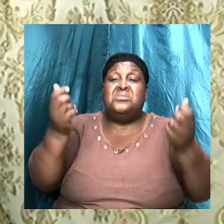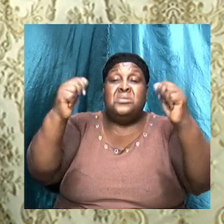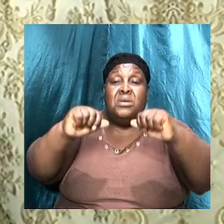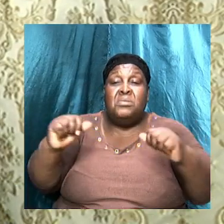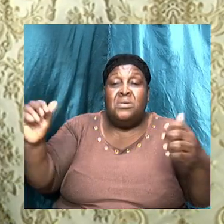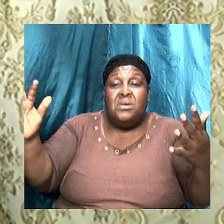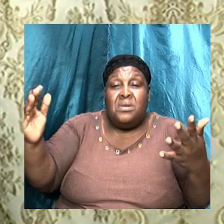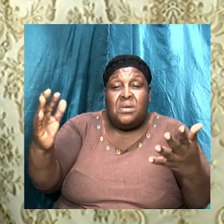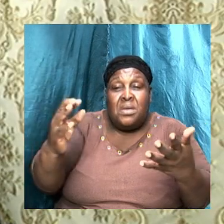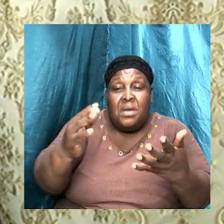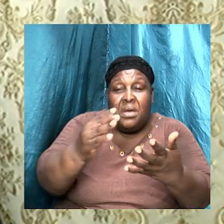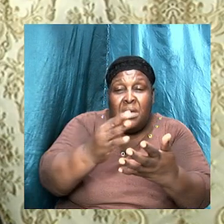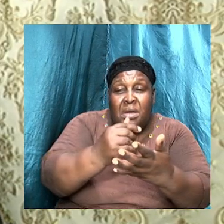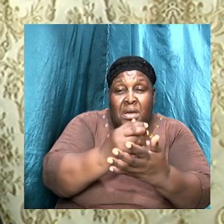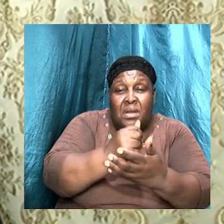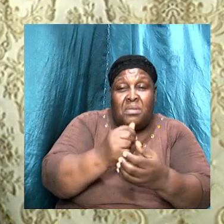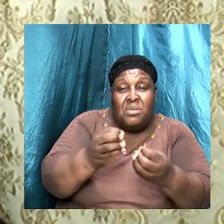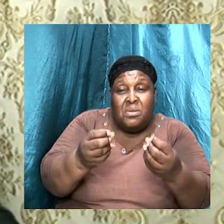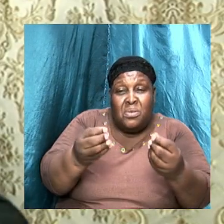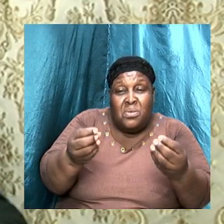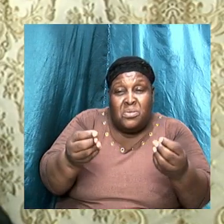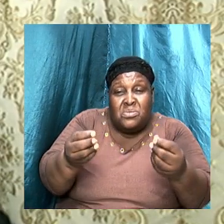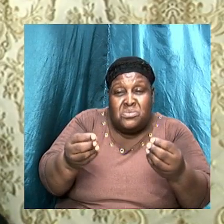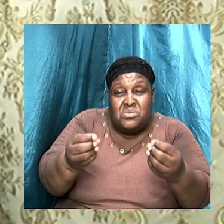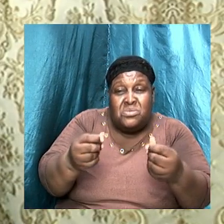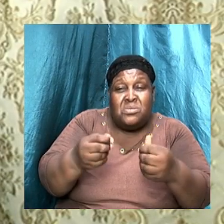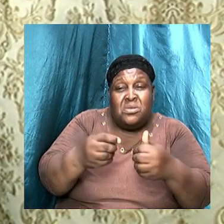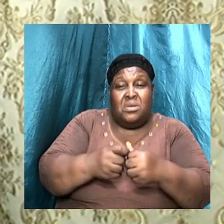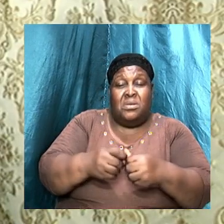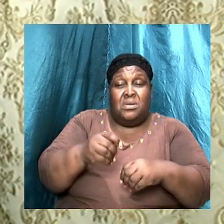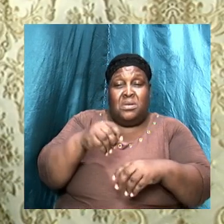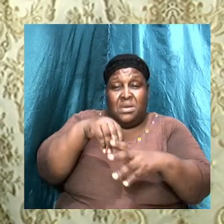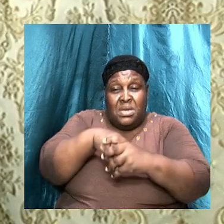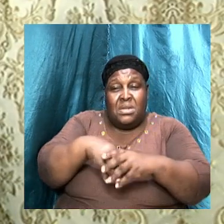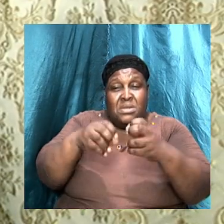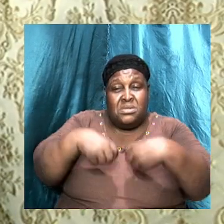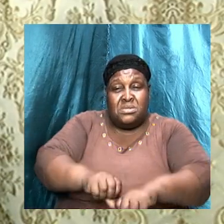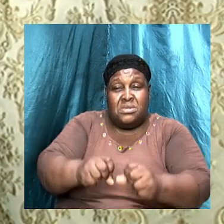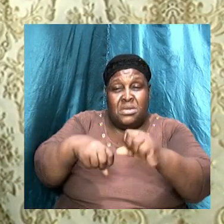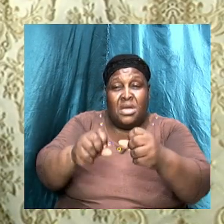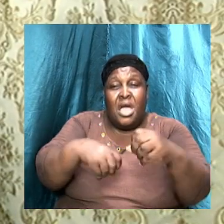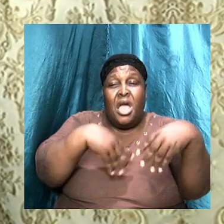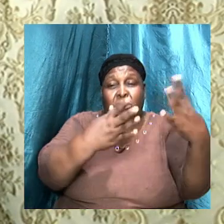that secles on the sea floor and bring back that man and judge him